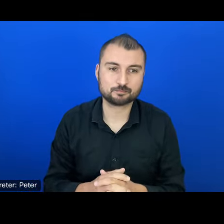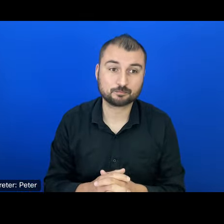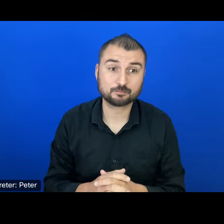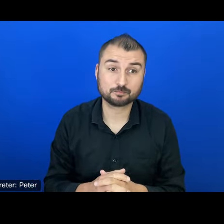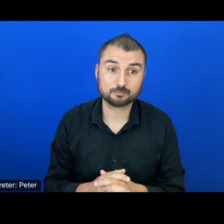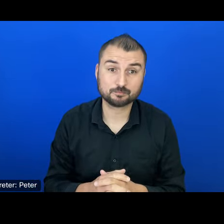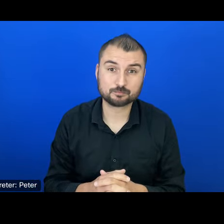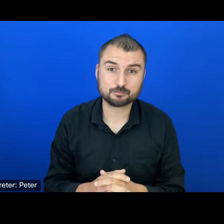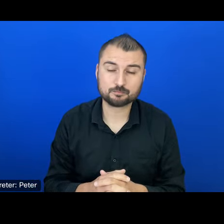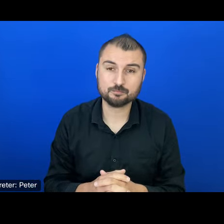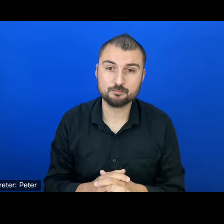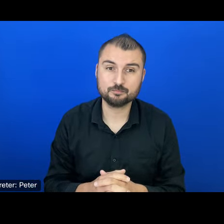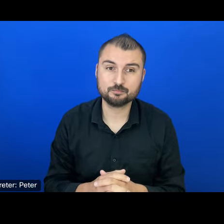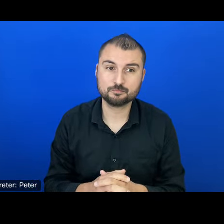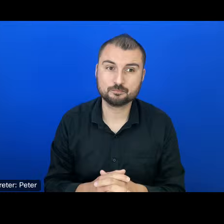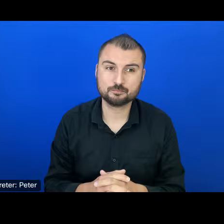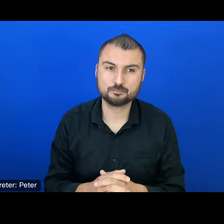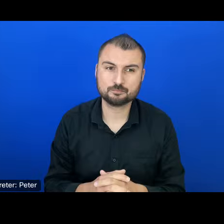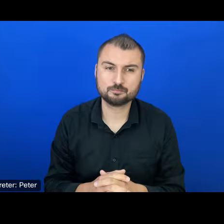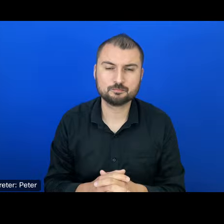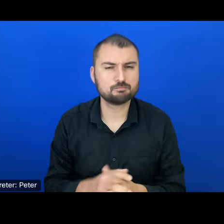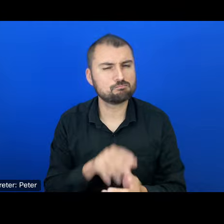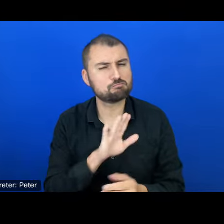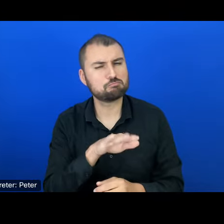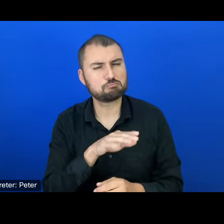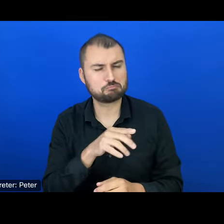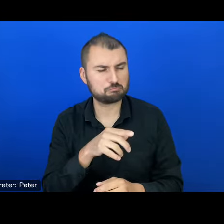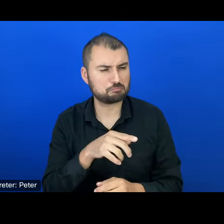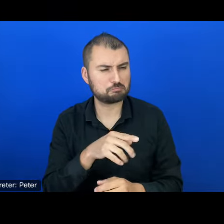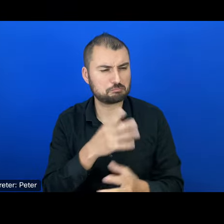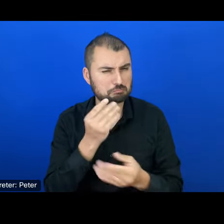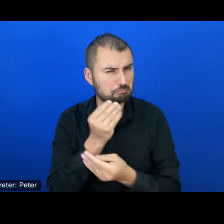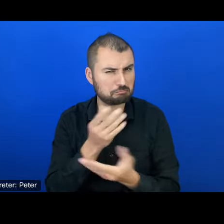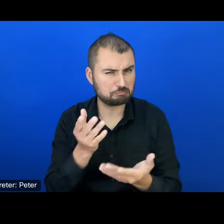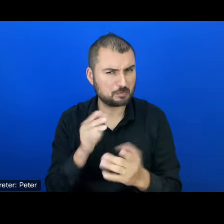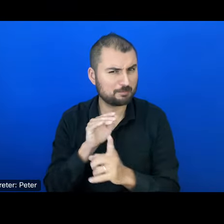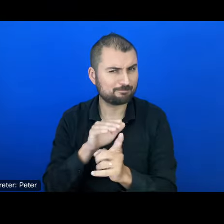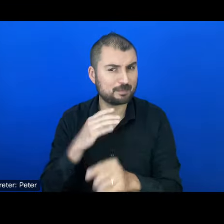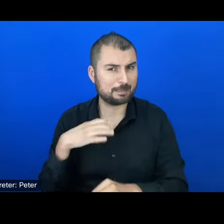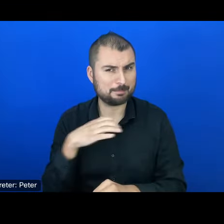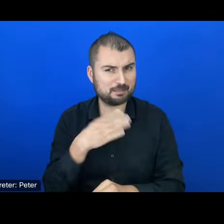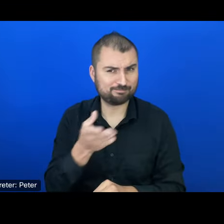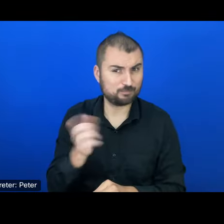So can you tell me, remind the committee on the